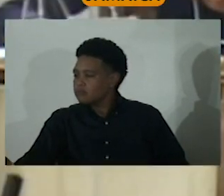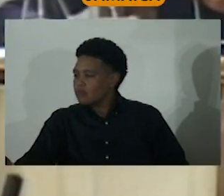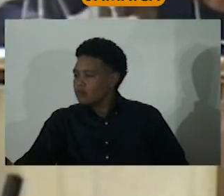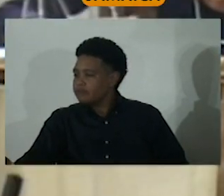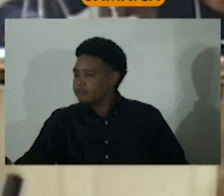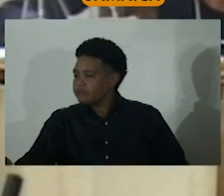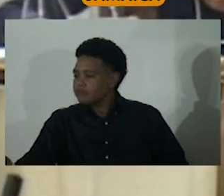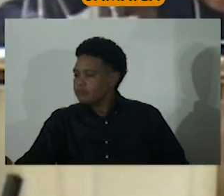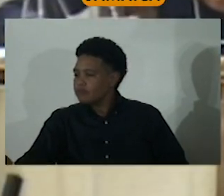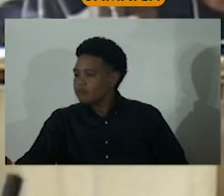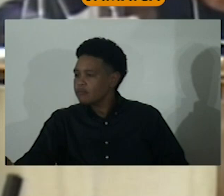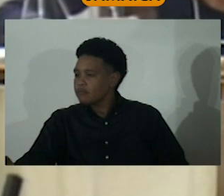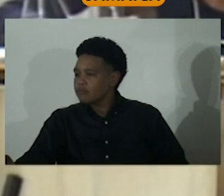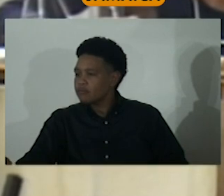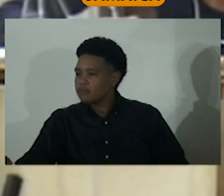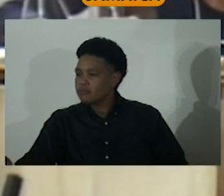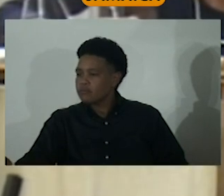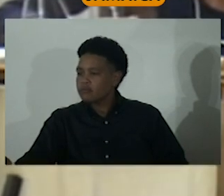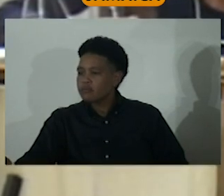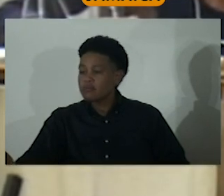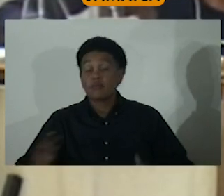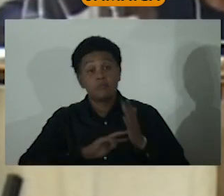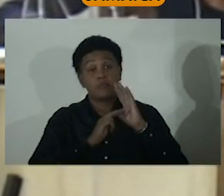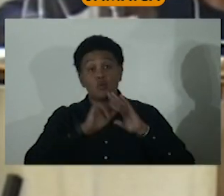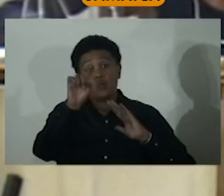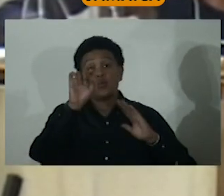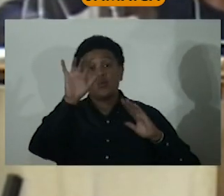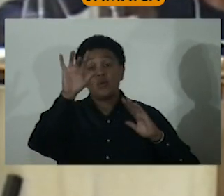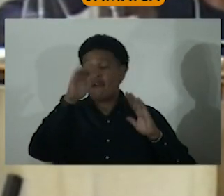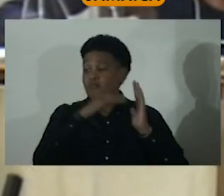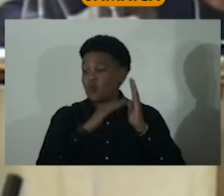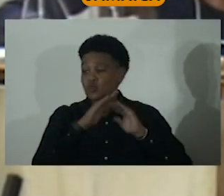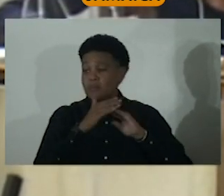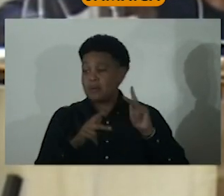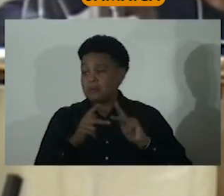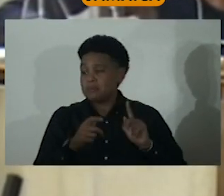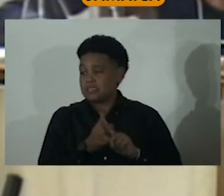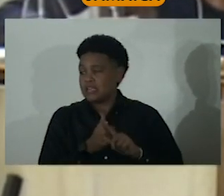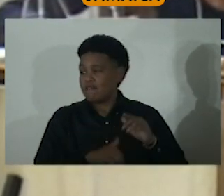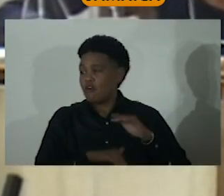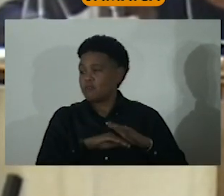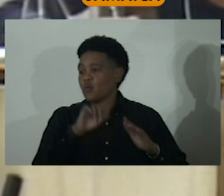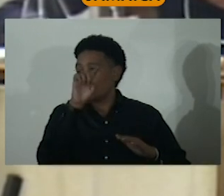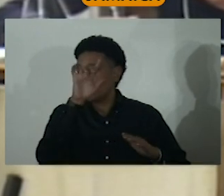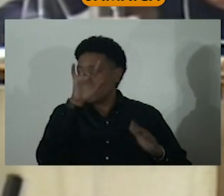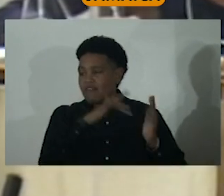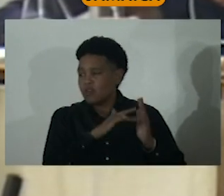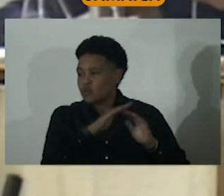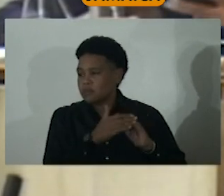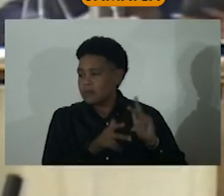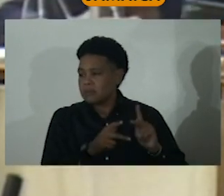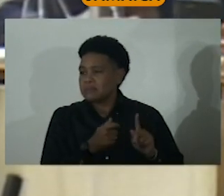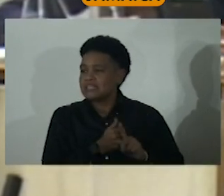This means that some 125,000 Jamaicans, or up to 125,000